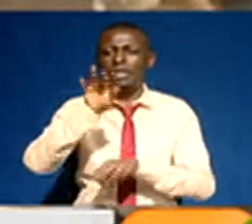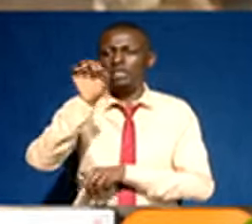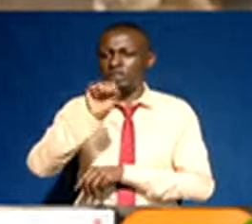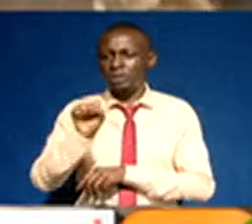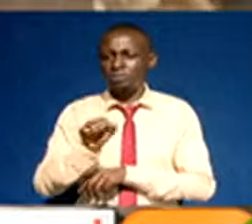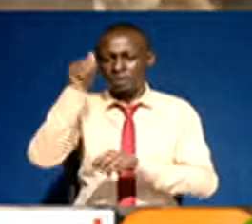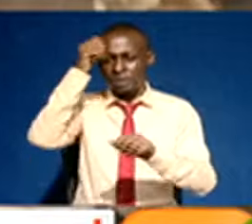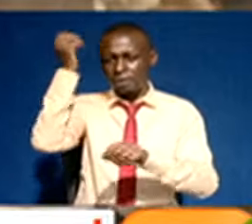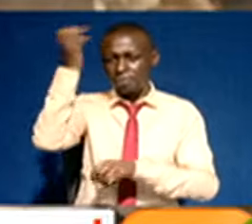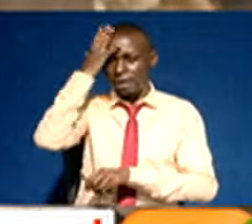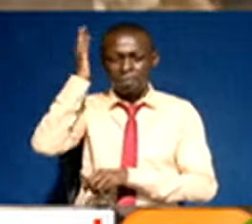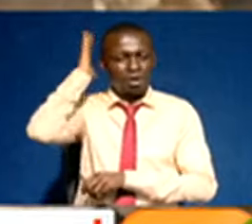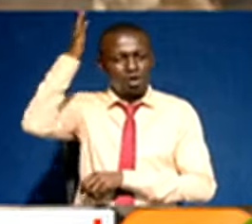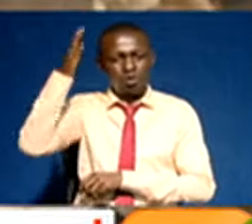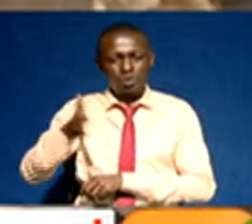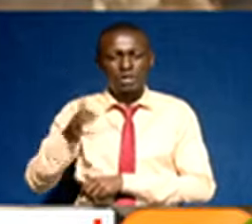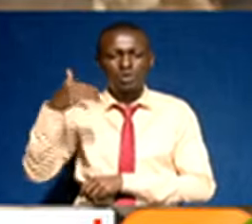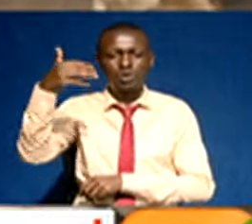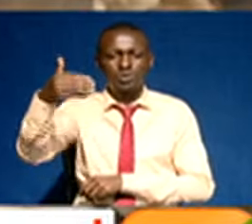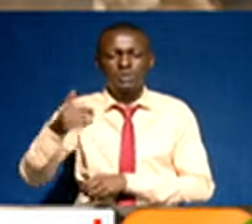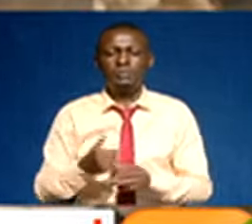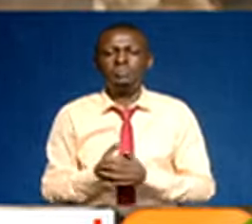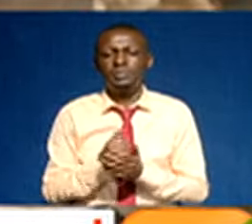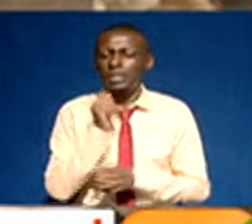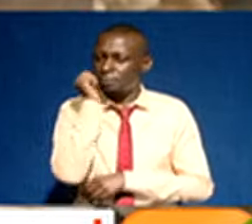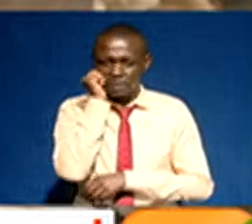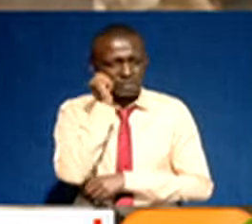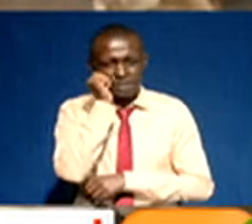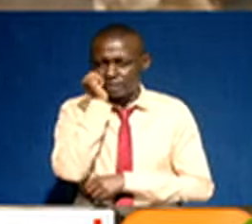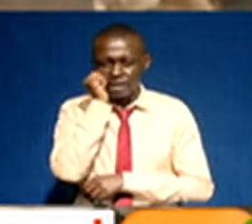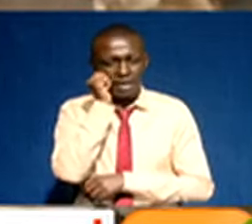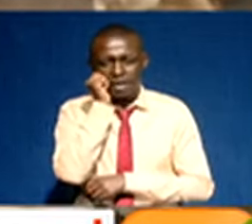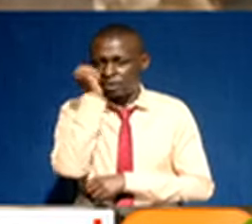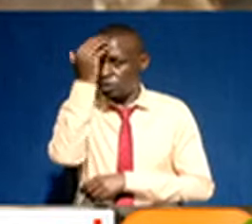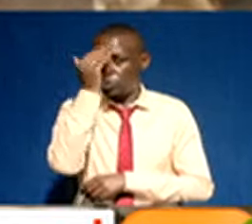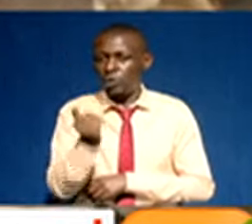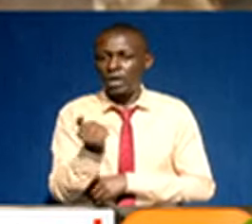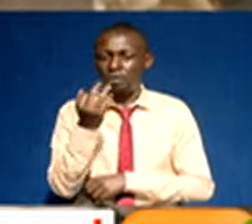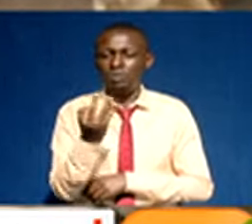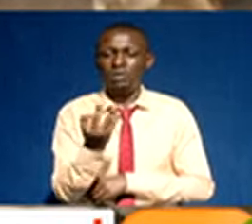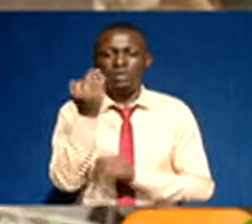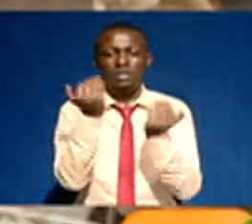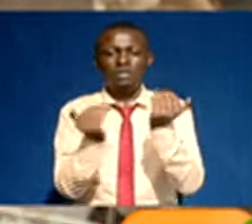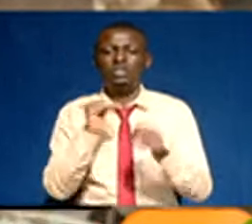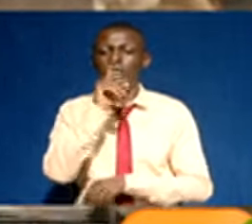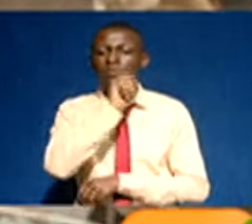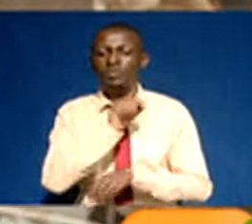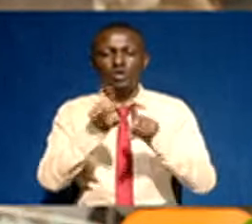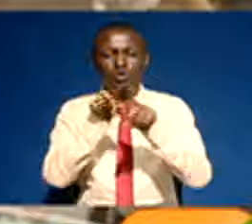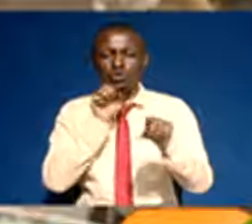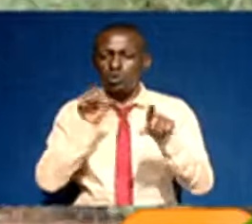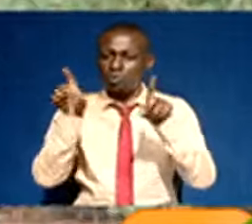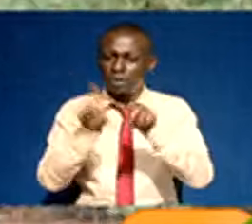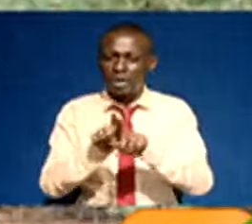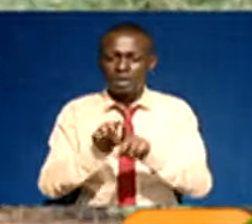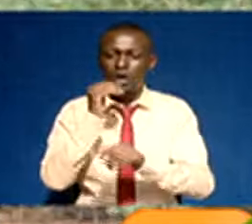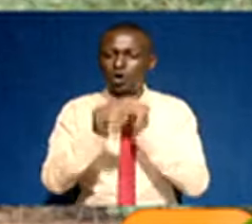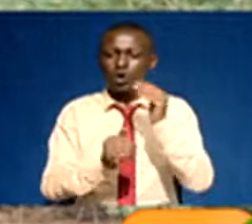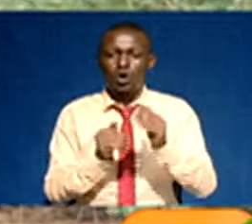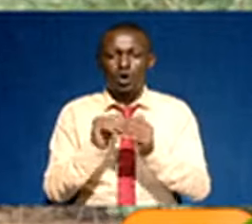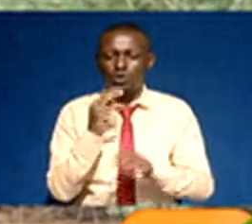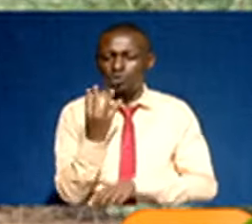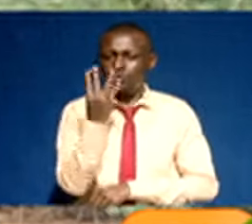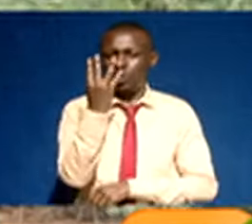ya nilipoteza watoto tatu na brata wangu sasa wakakuwa wanne mwenye ananifuata. Hata hiyo